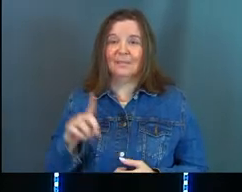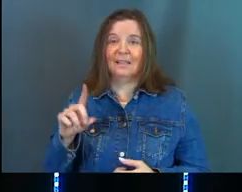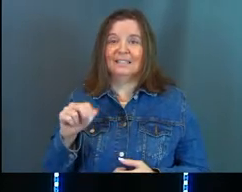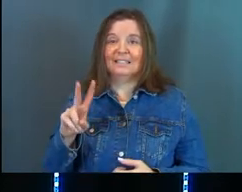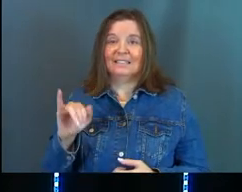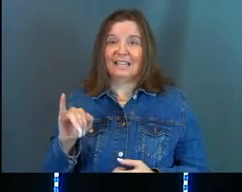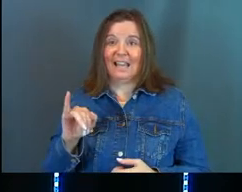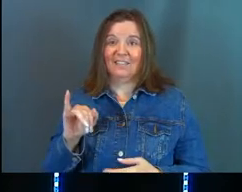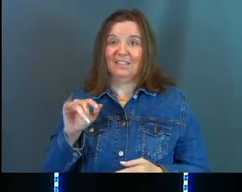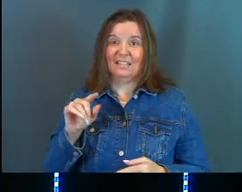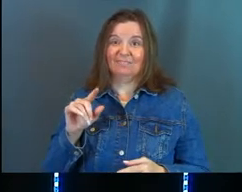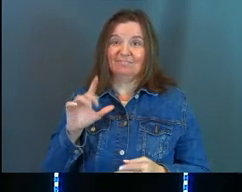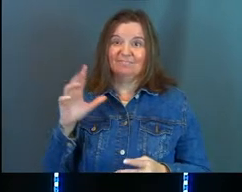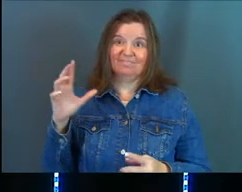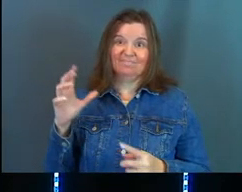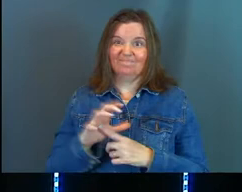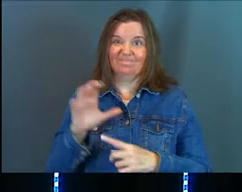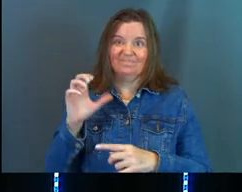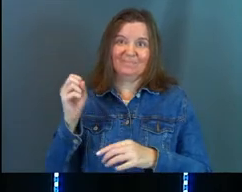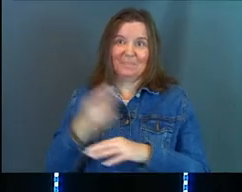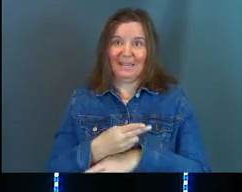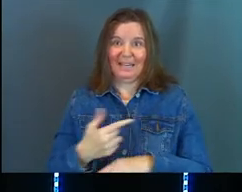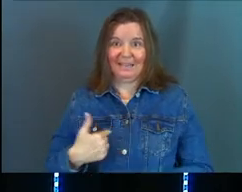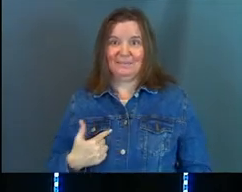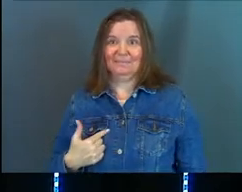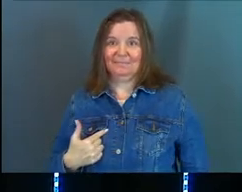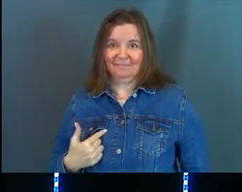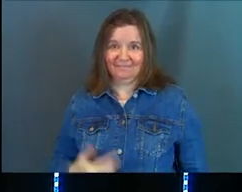Davey's crushing her dad. That's what's going on.